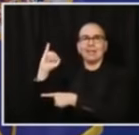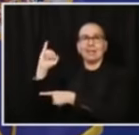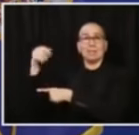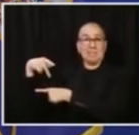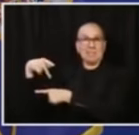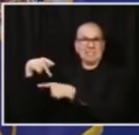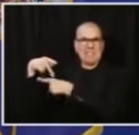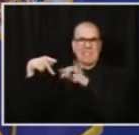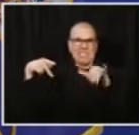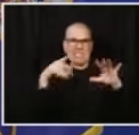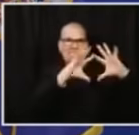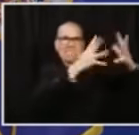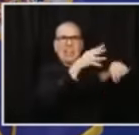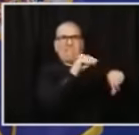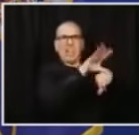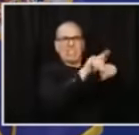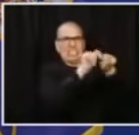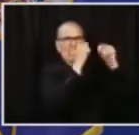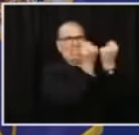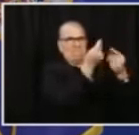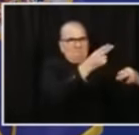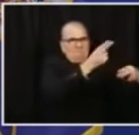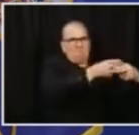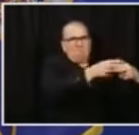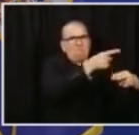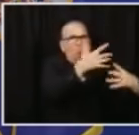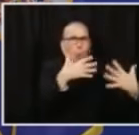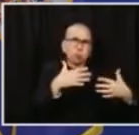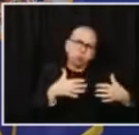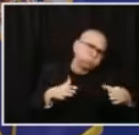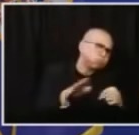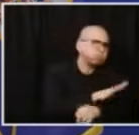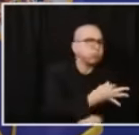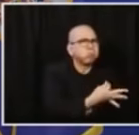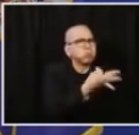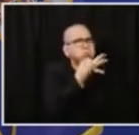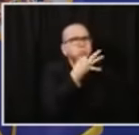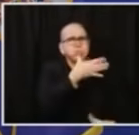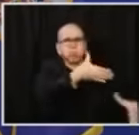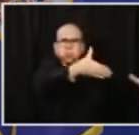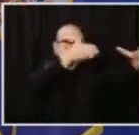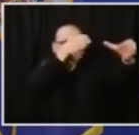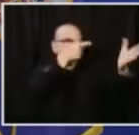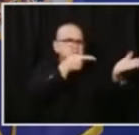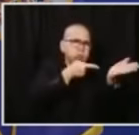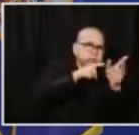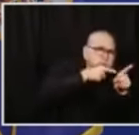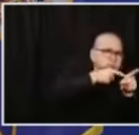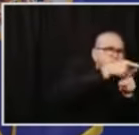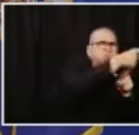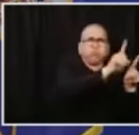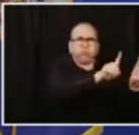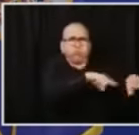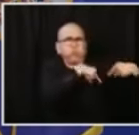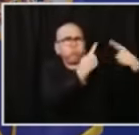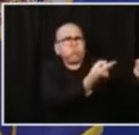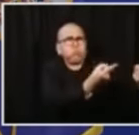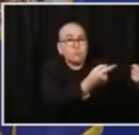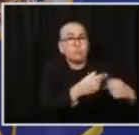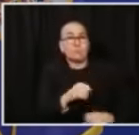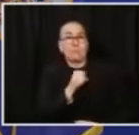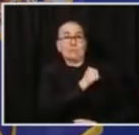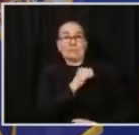health experts who've been doing this work for a long time. We've had staff from Minnesota who've been a part of